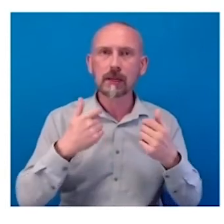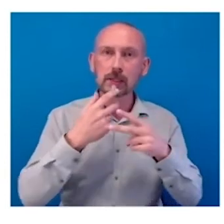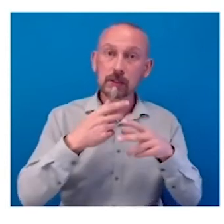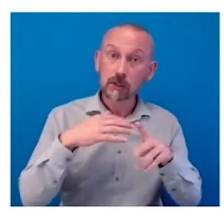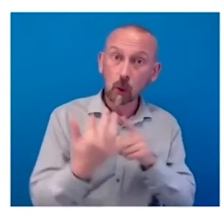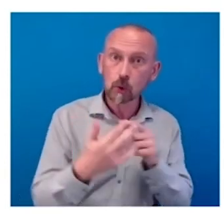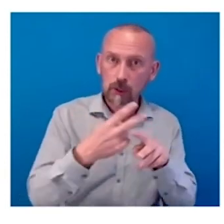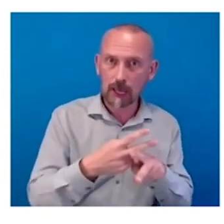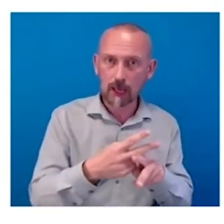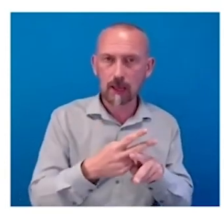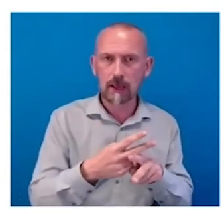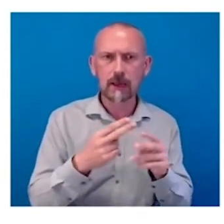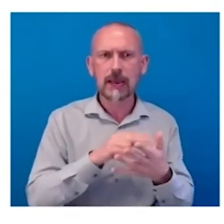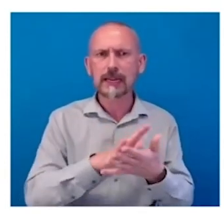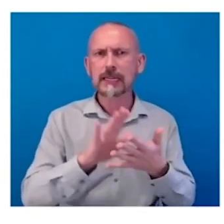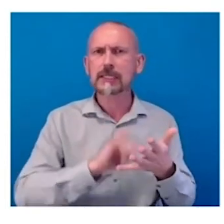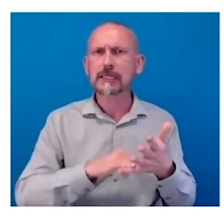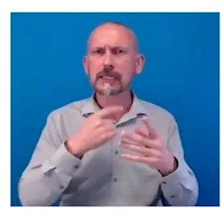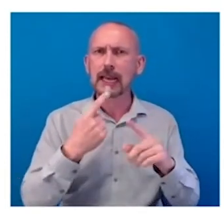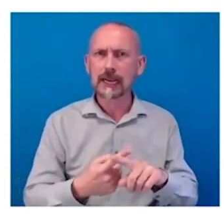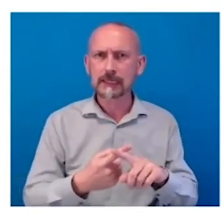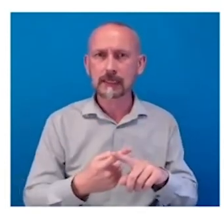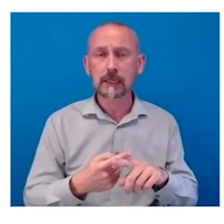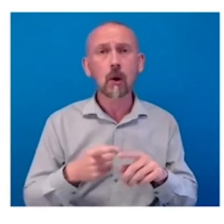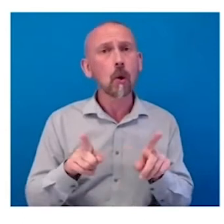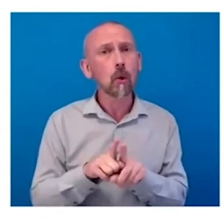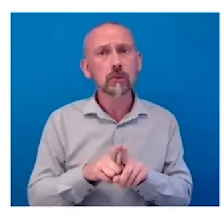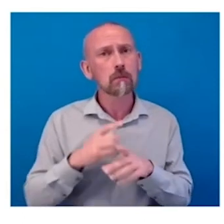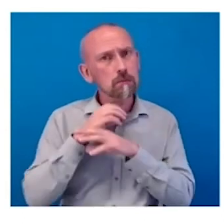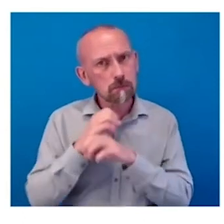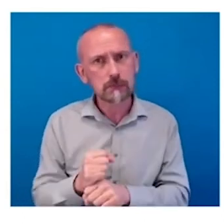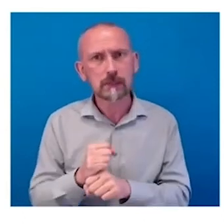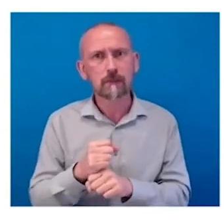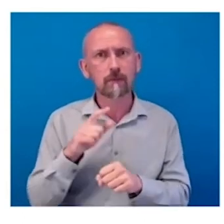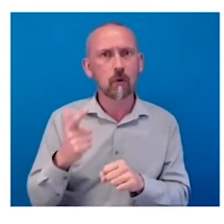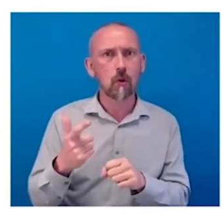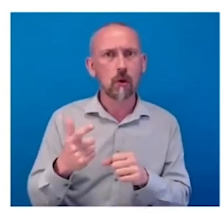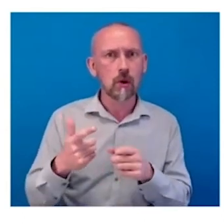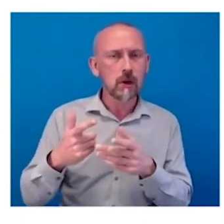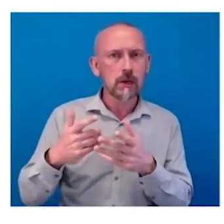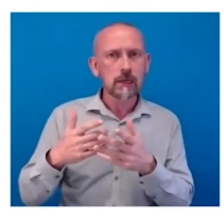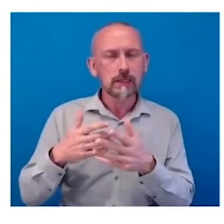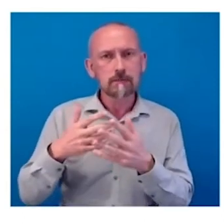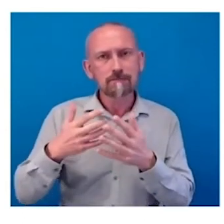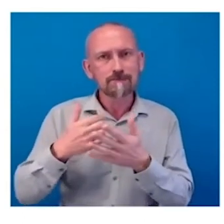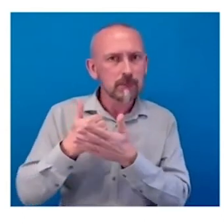also committed itself to making technology innovation and care support a central part of its agenda.